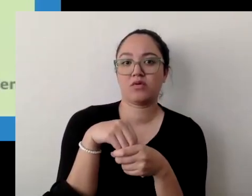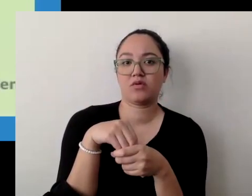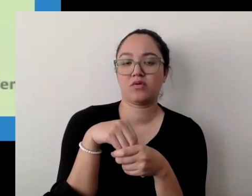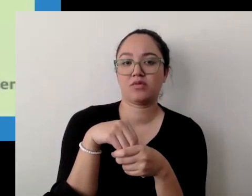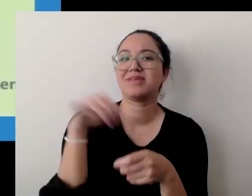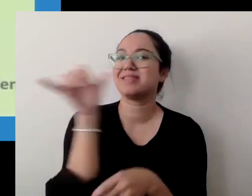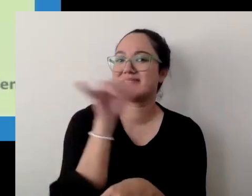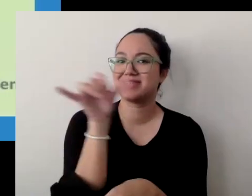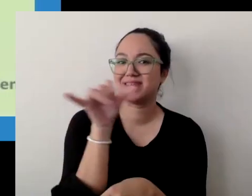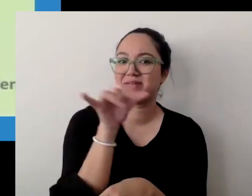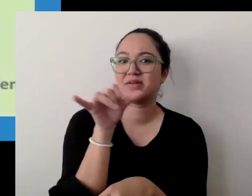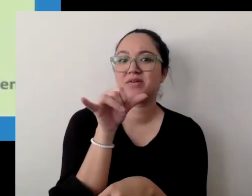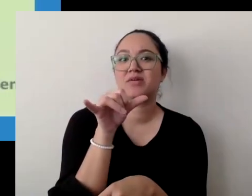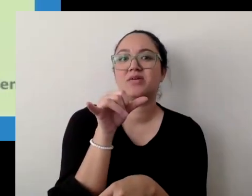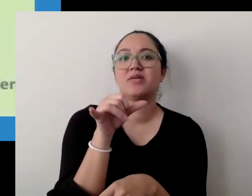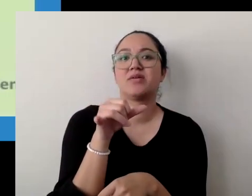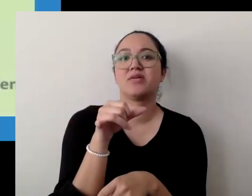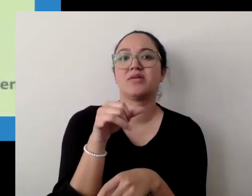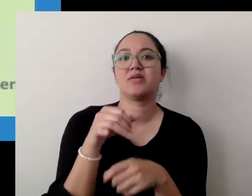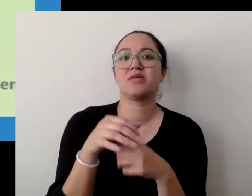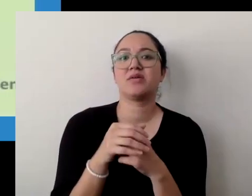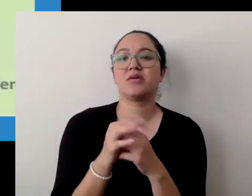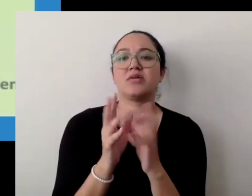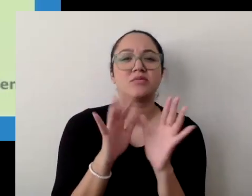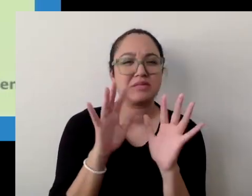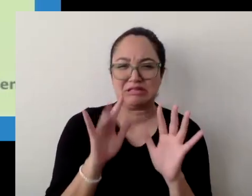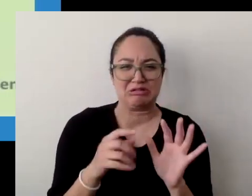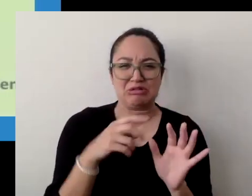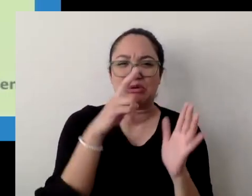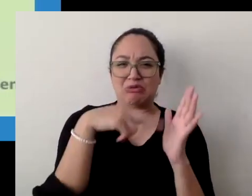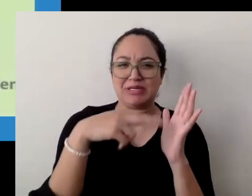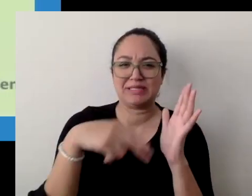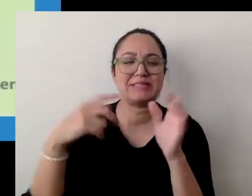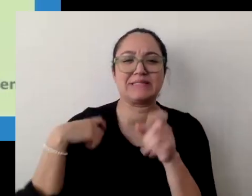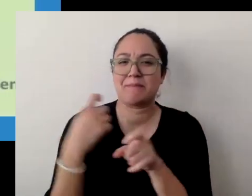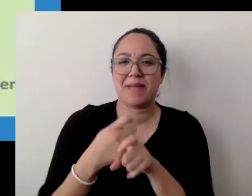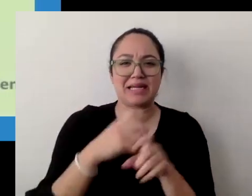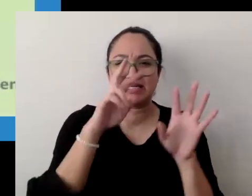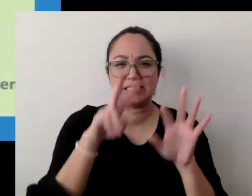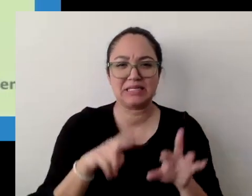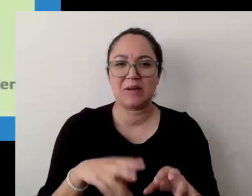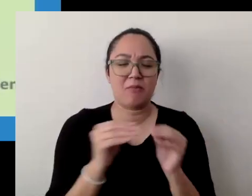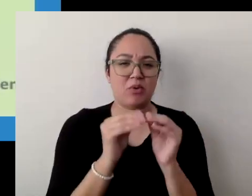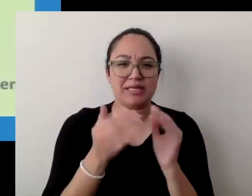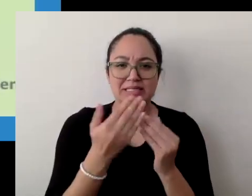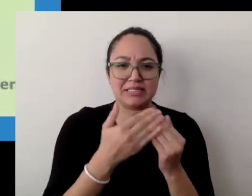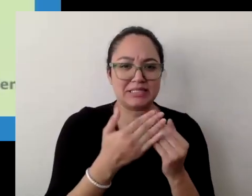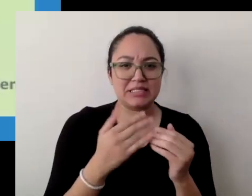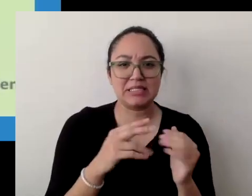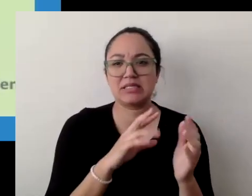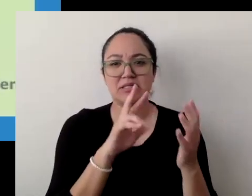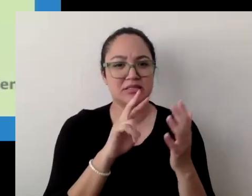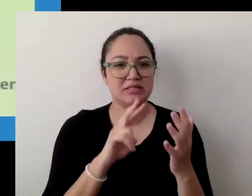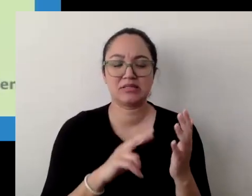we say equipo médico o el equipo de enfermería. I'm just going to read it in Spanish. Incluye a los médicos y a las médicas y a los enfermeros